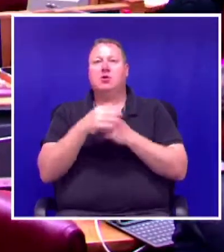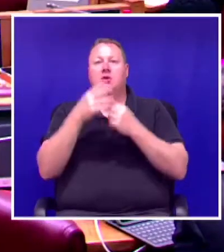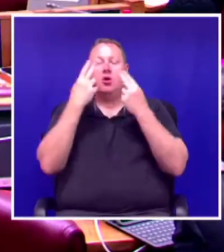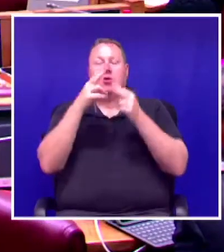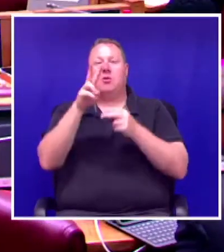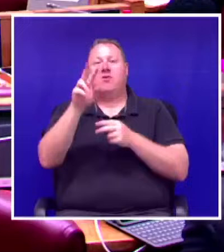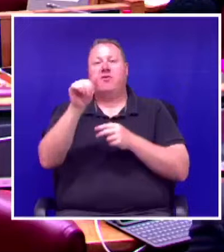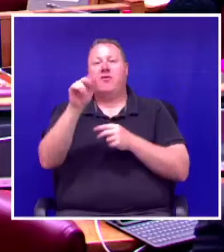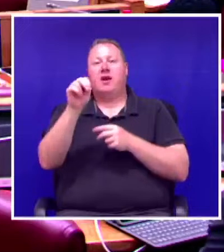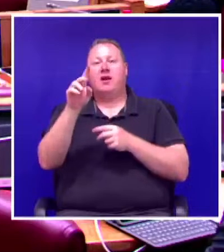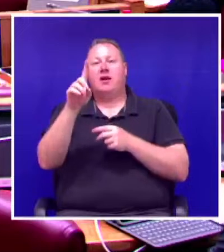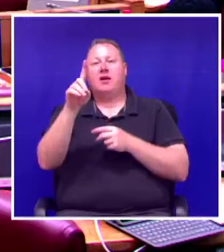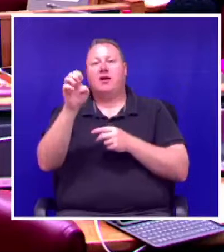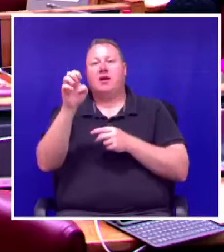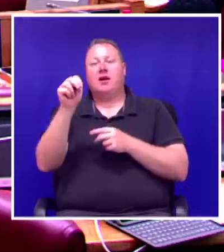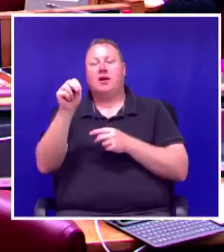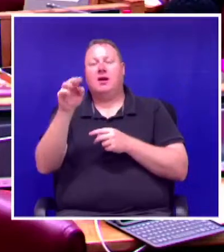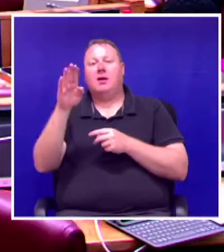Vandenberg.